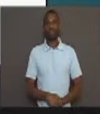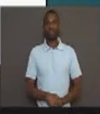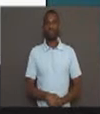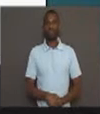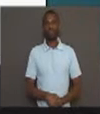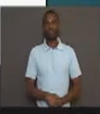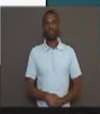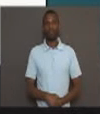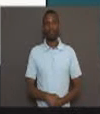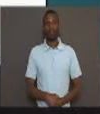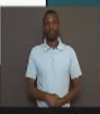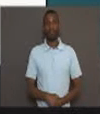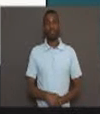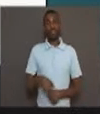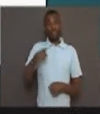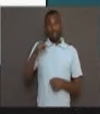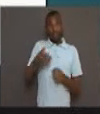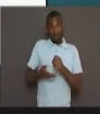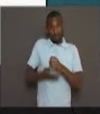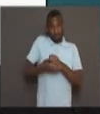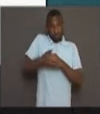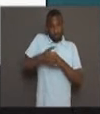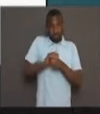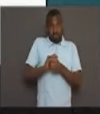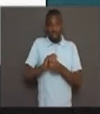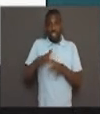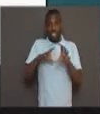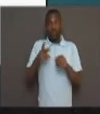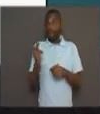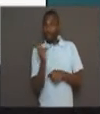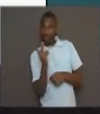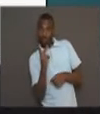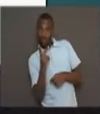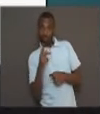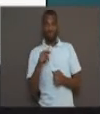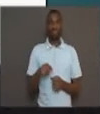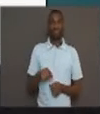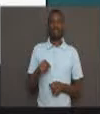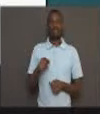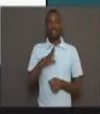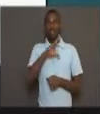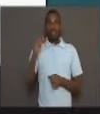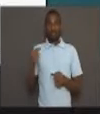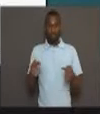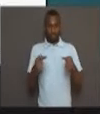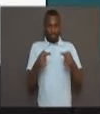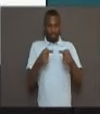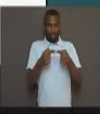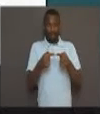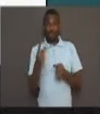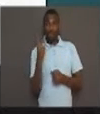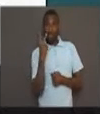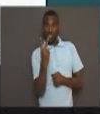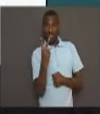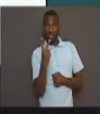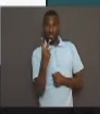The rings are insulated from each other and are in contact with